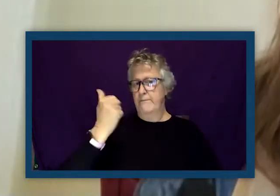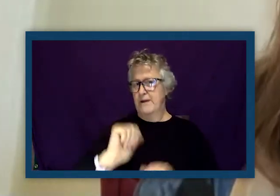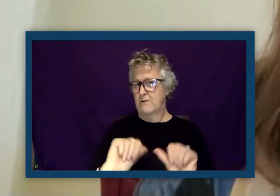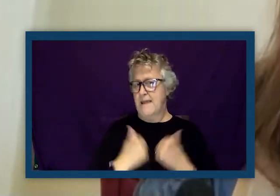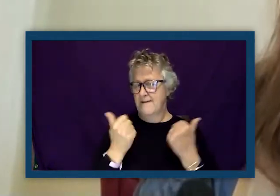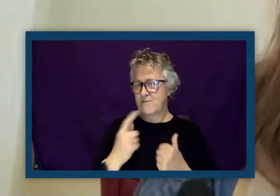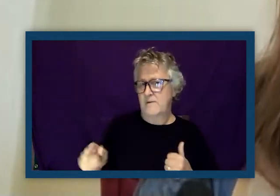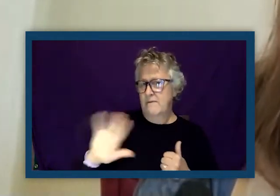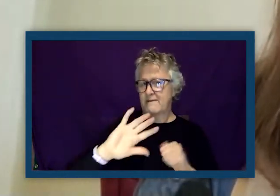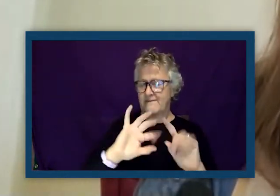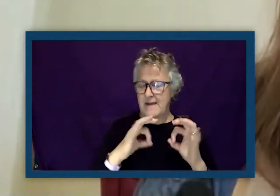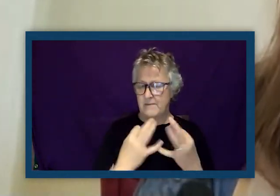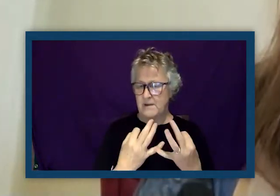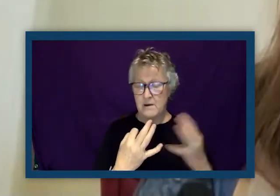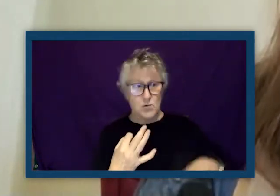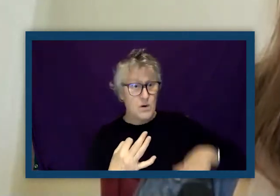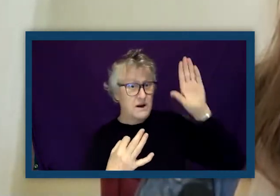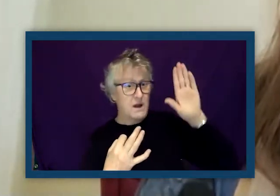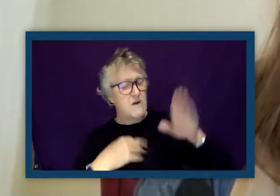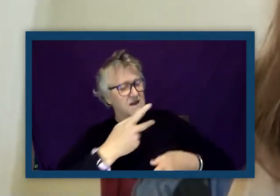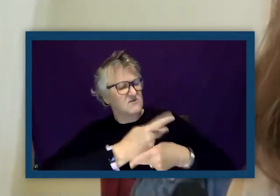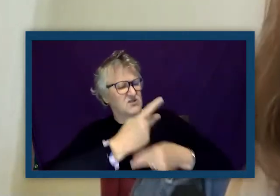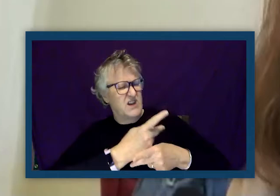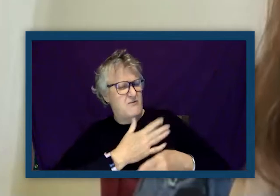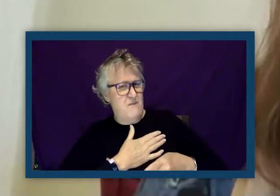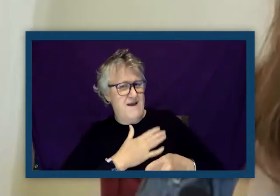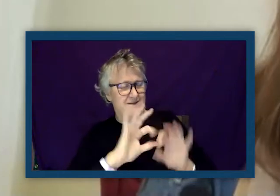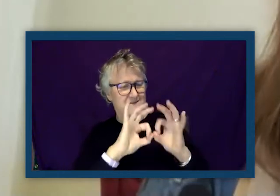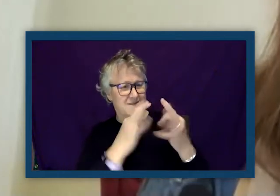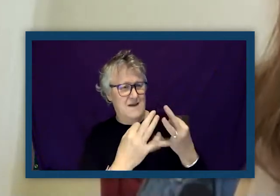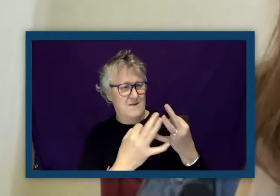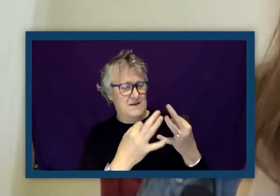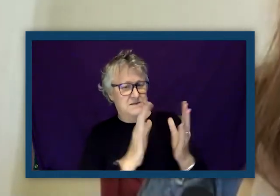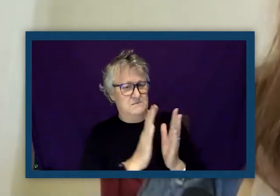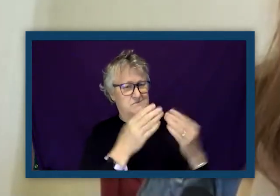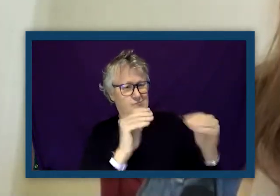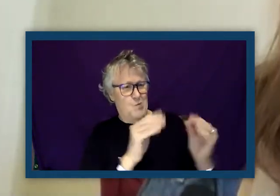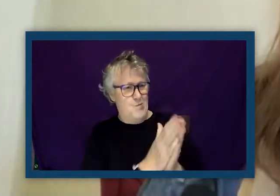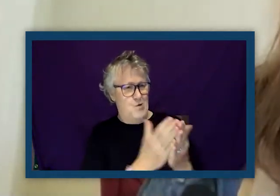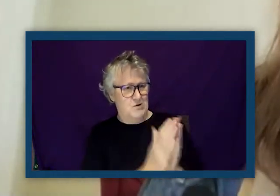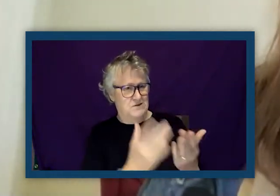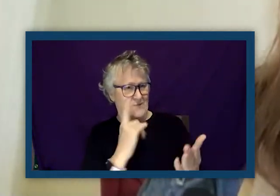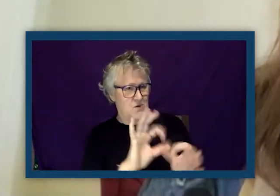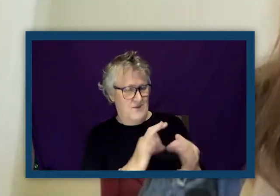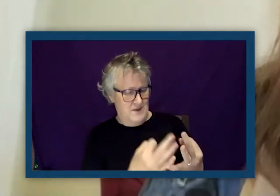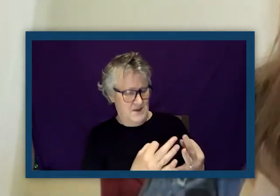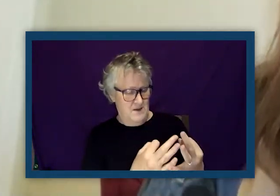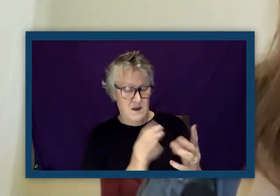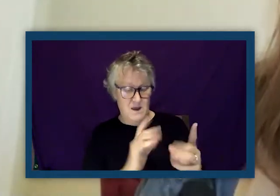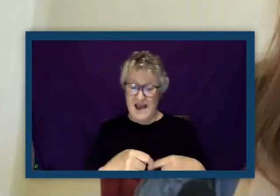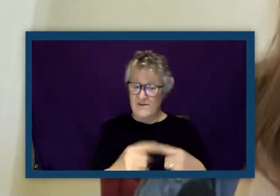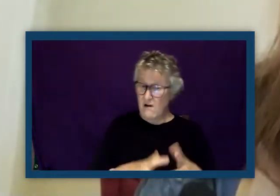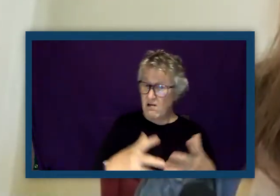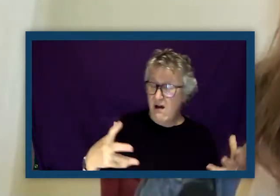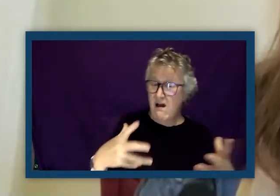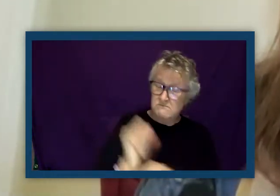my parents take care of the books for the family business. And within one generation, after much sacrifice and hard work,